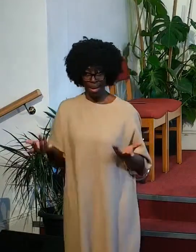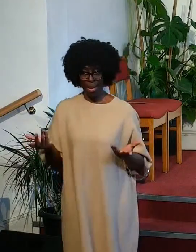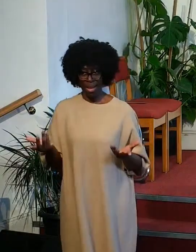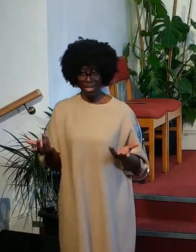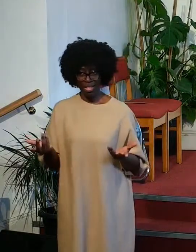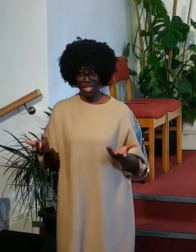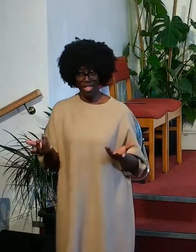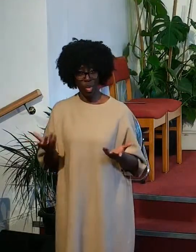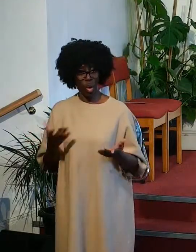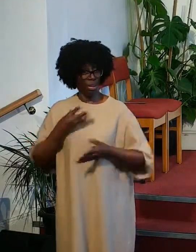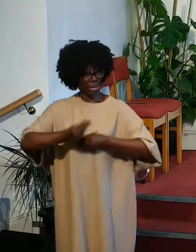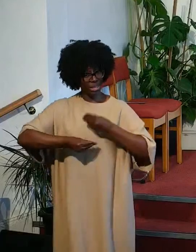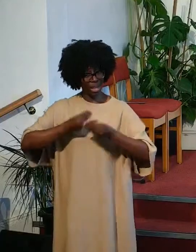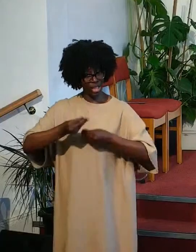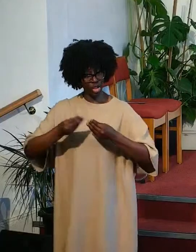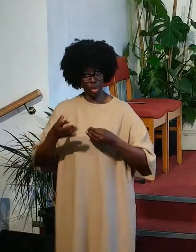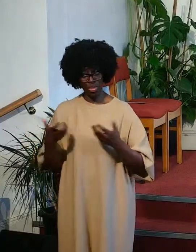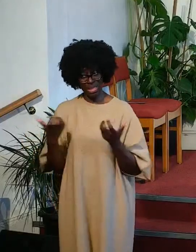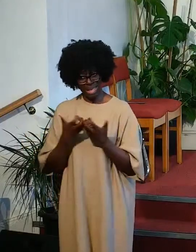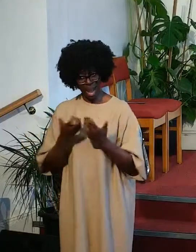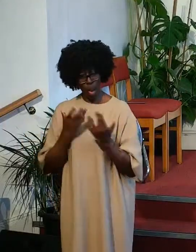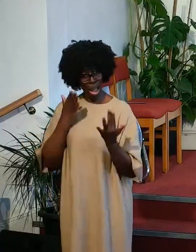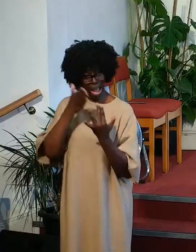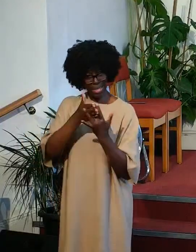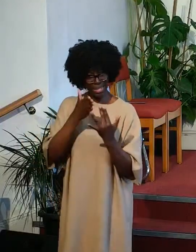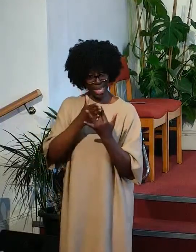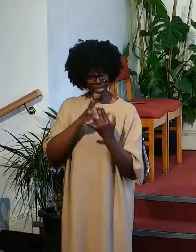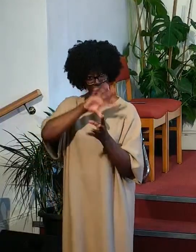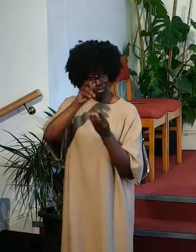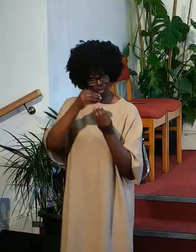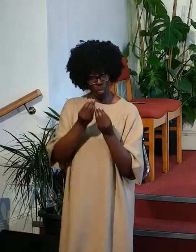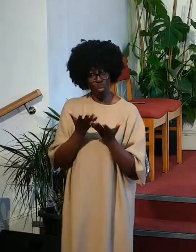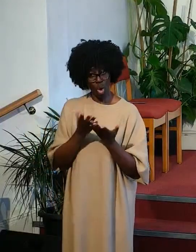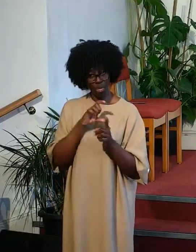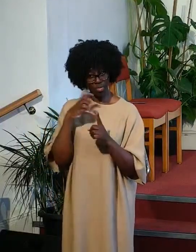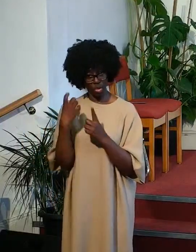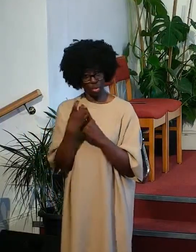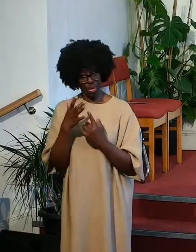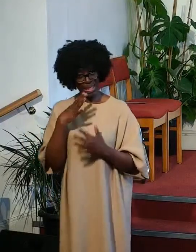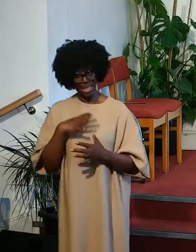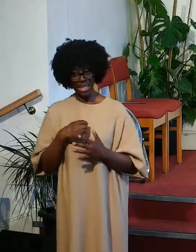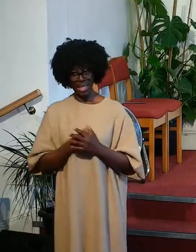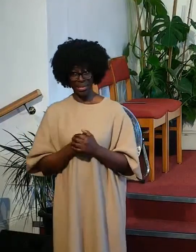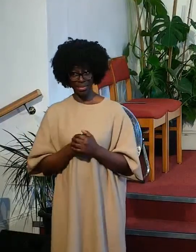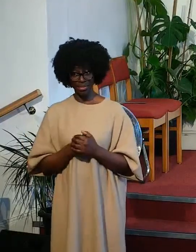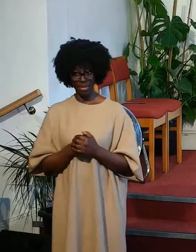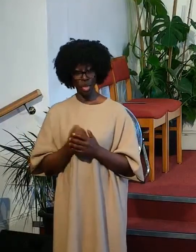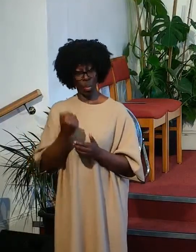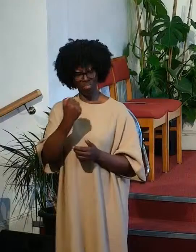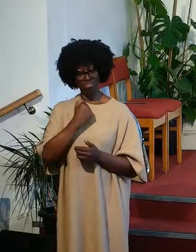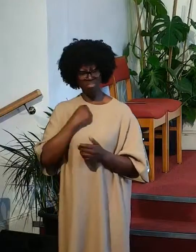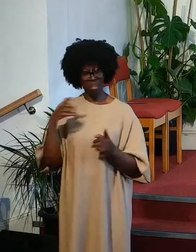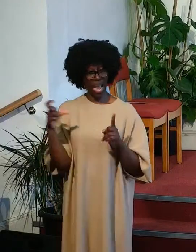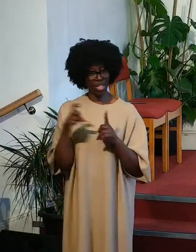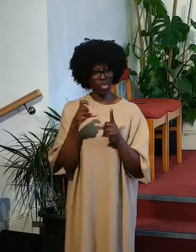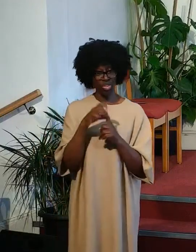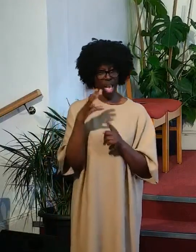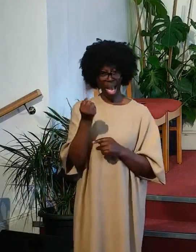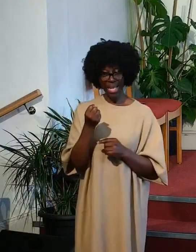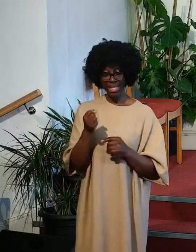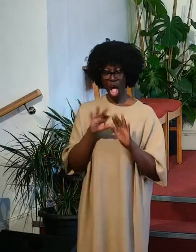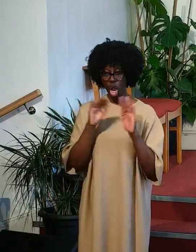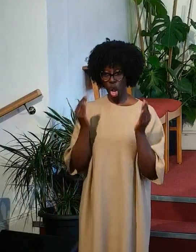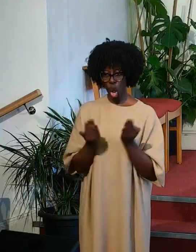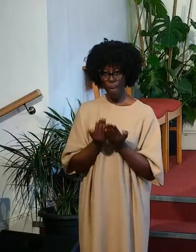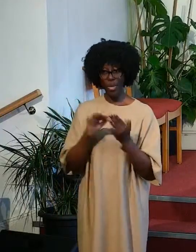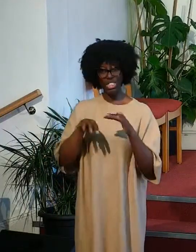the community. So, sorry, you're talking about autism, but GDD is something that Hannah has, and I know that